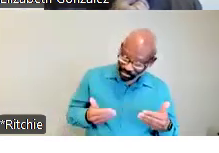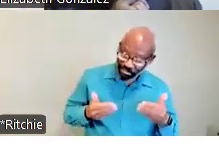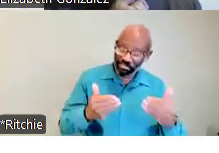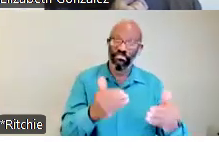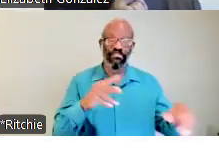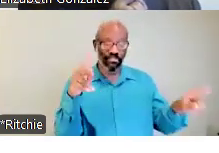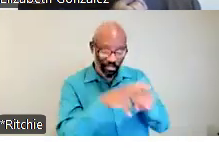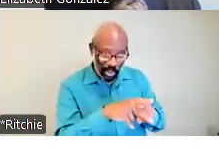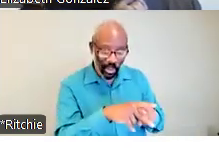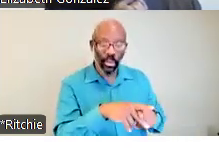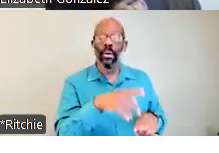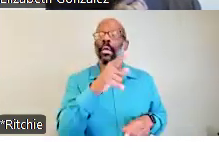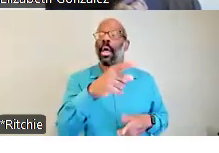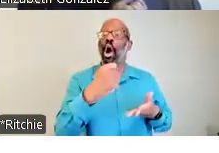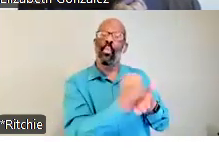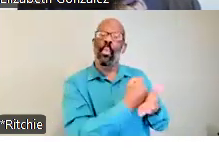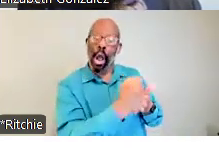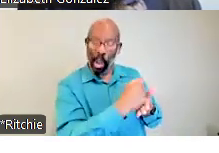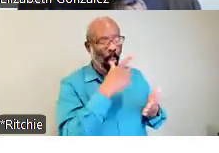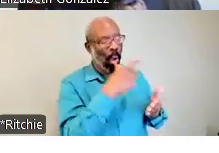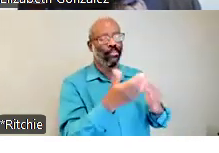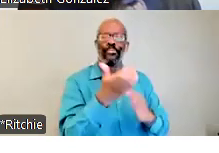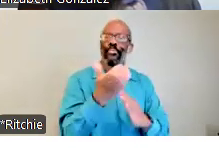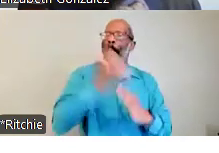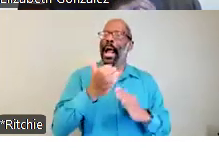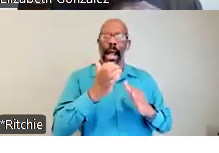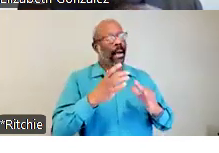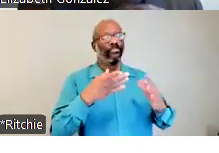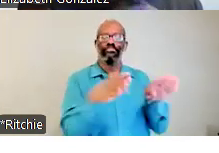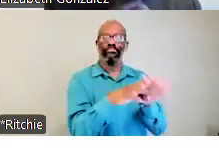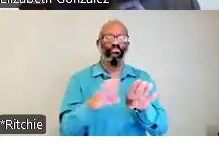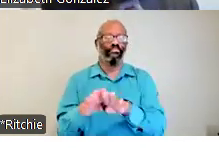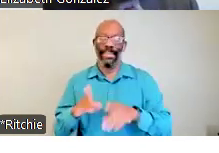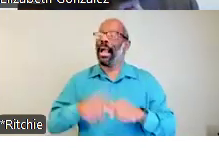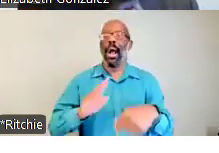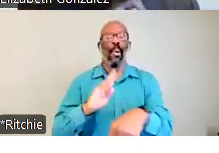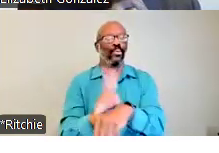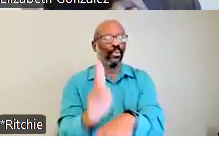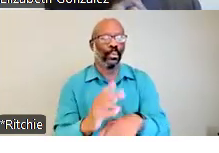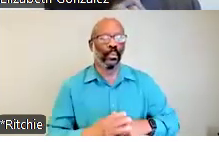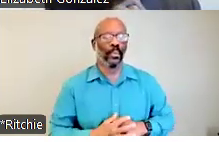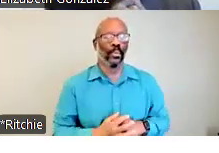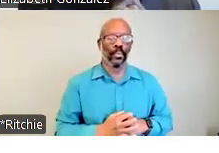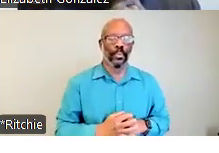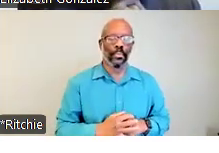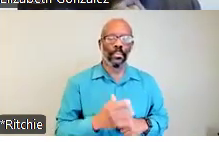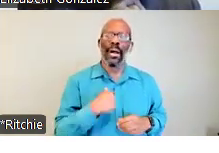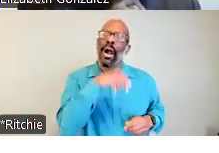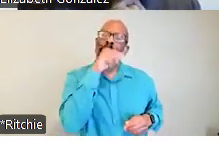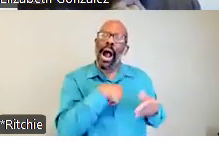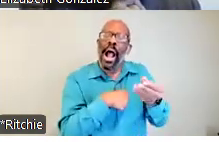You don't get to keep any, not even your favorite one, not even the Target card. It's going to be